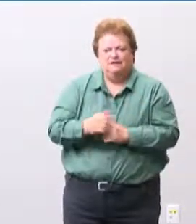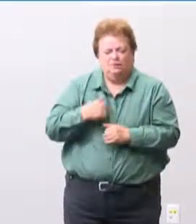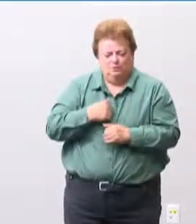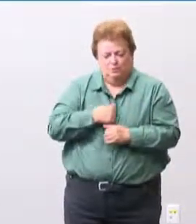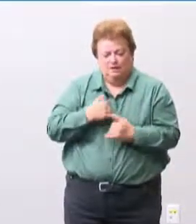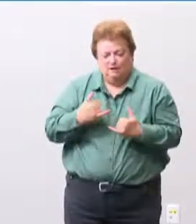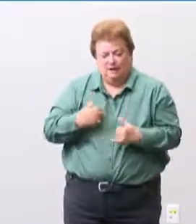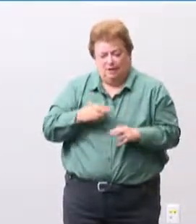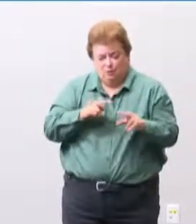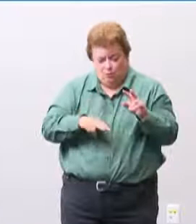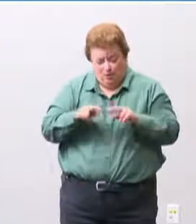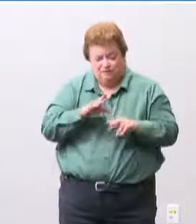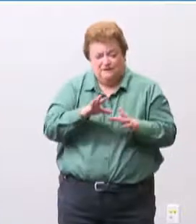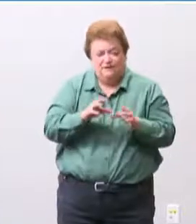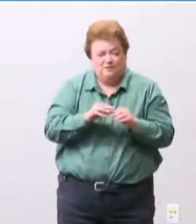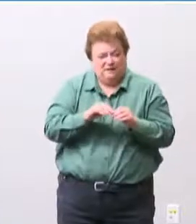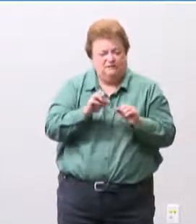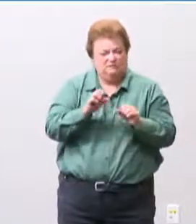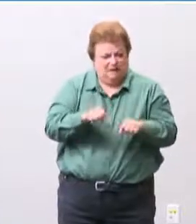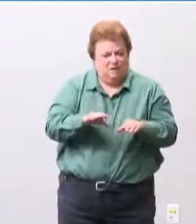which are open to the public.